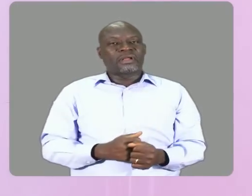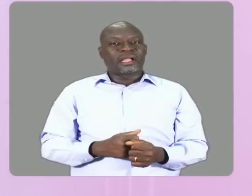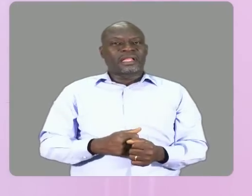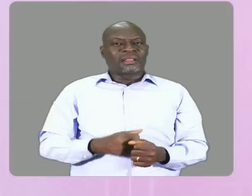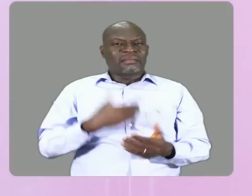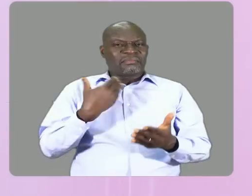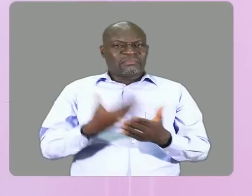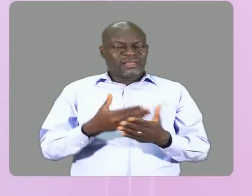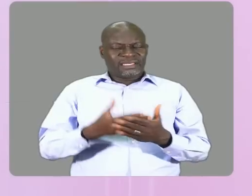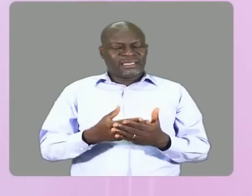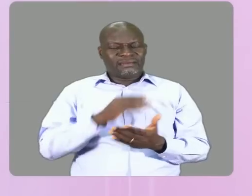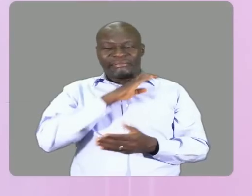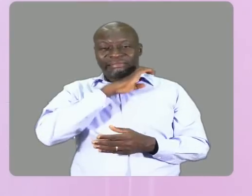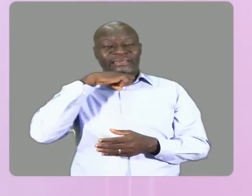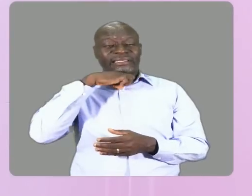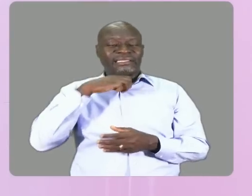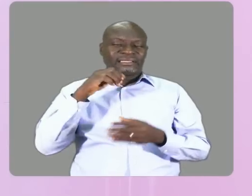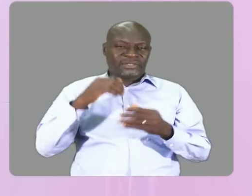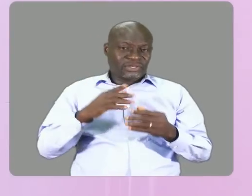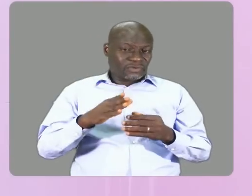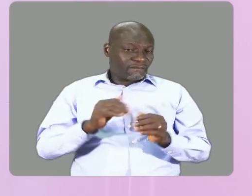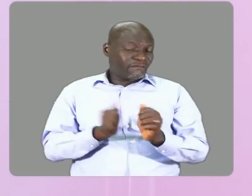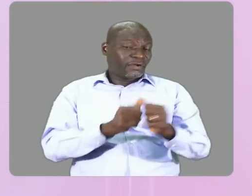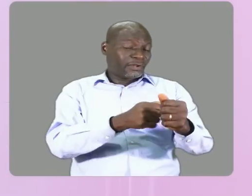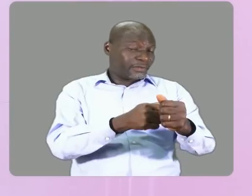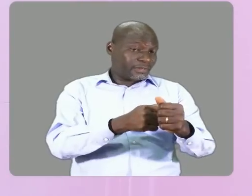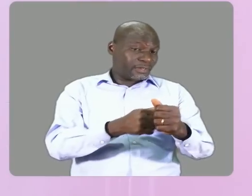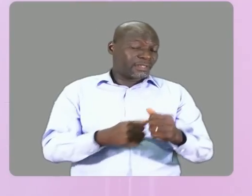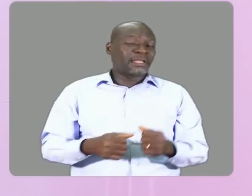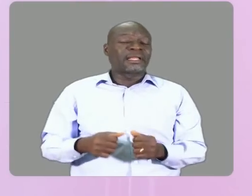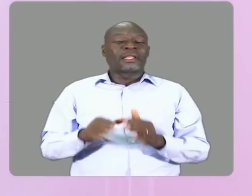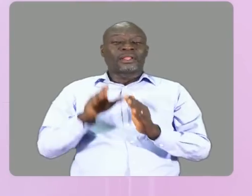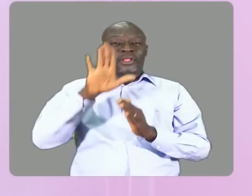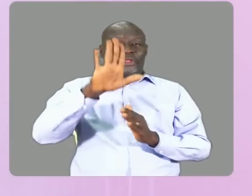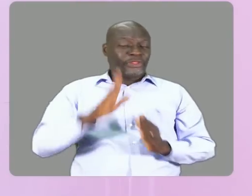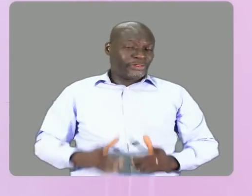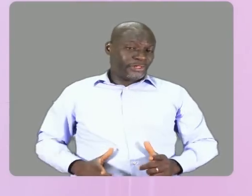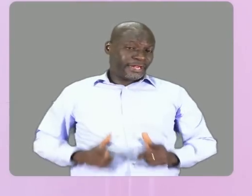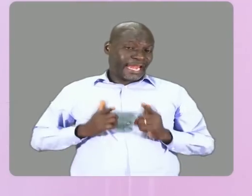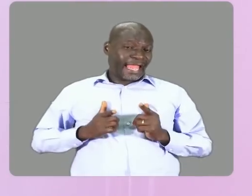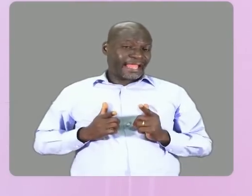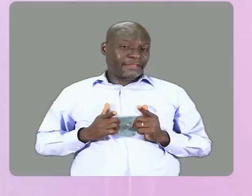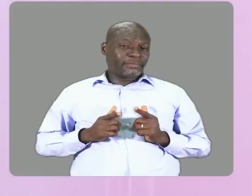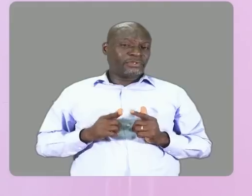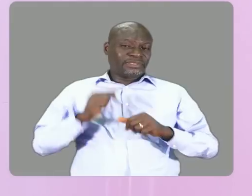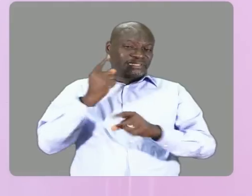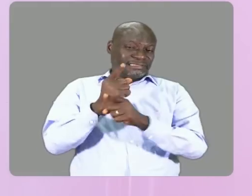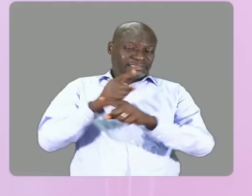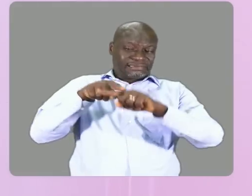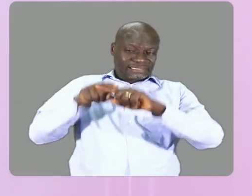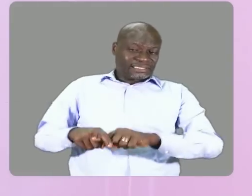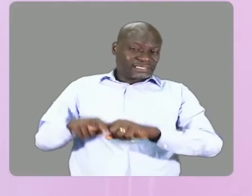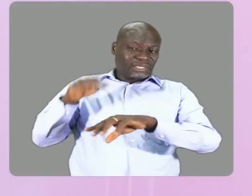sika nibre boni eba behye wabrabo so na wodi wabrabo ekohye ahonhom